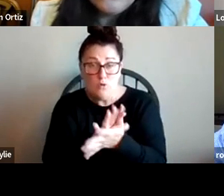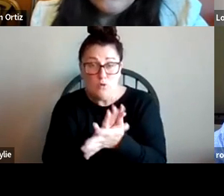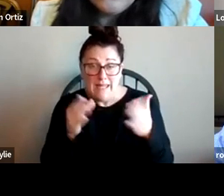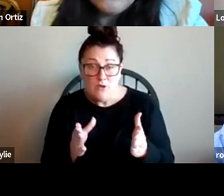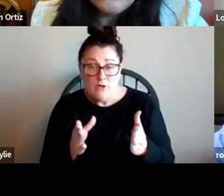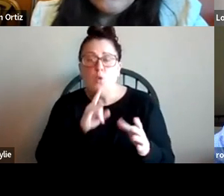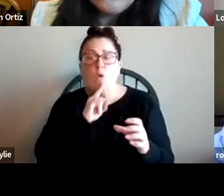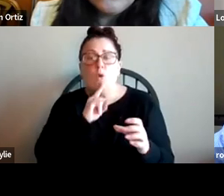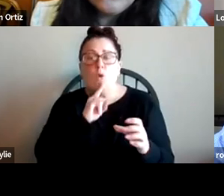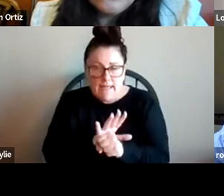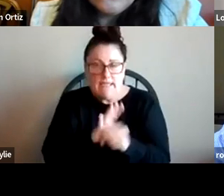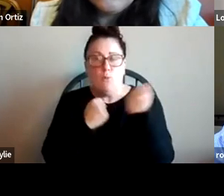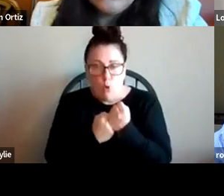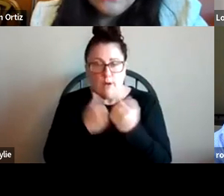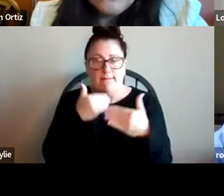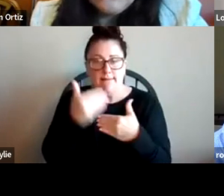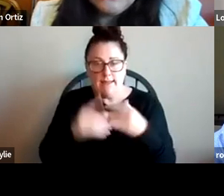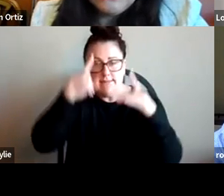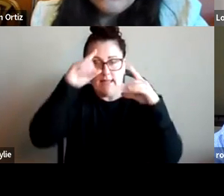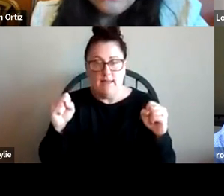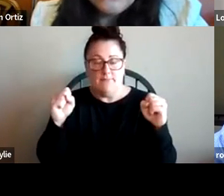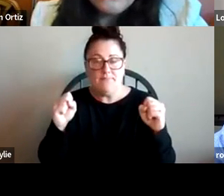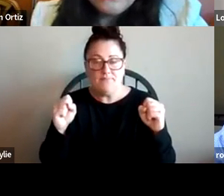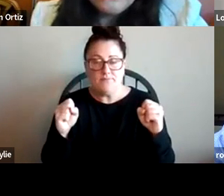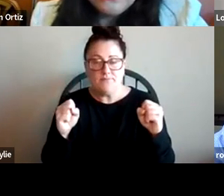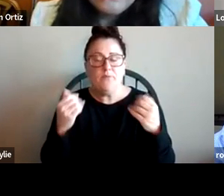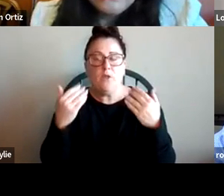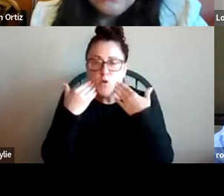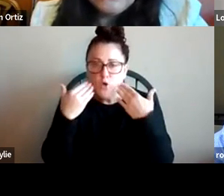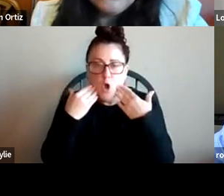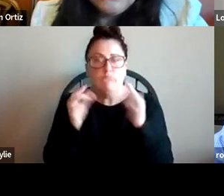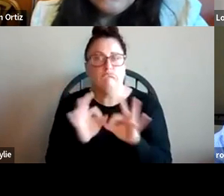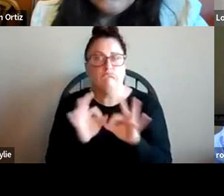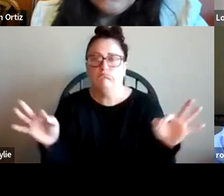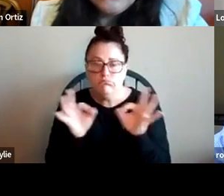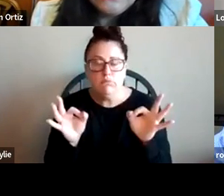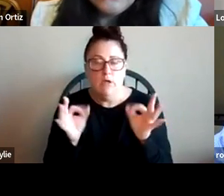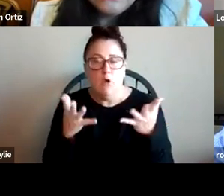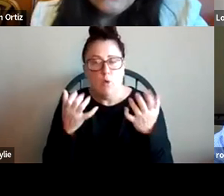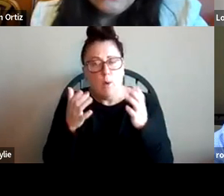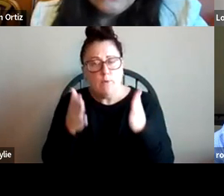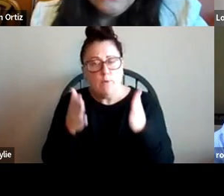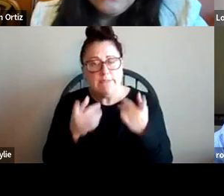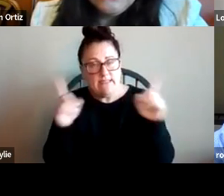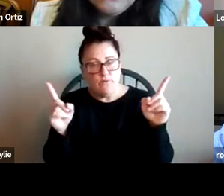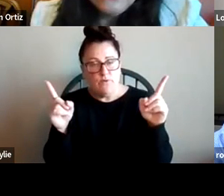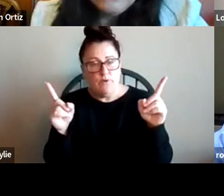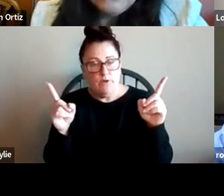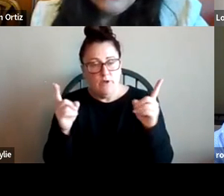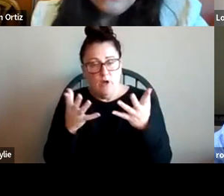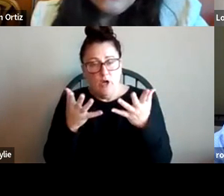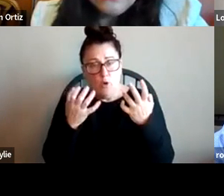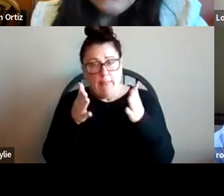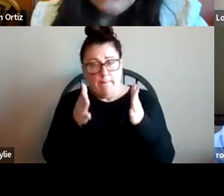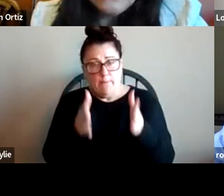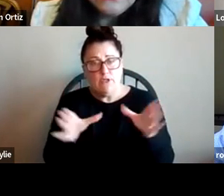teachers, we're committed to supporting the next candidate. We understand how high the stakes are. We want that person to be successful. We want that person